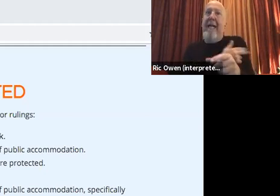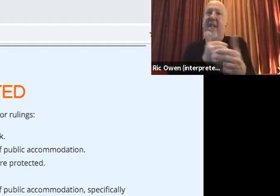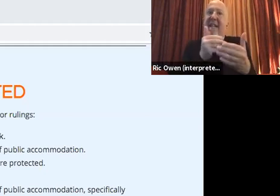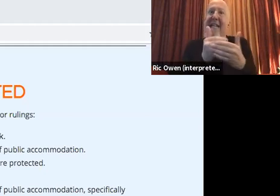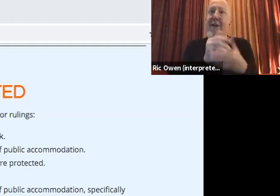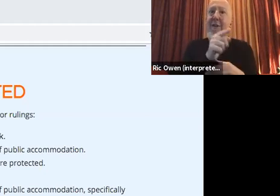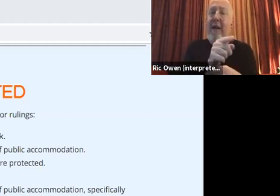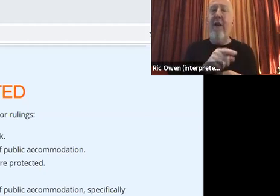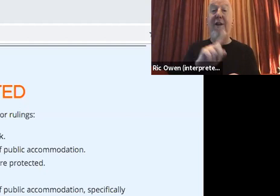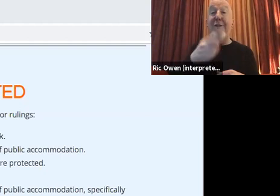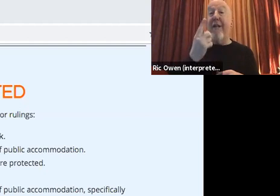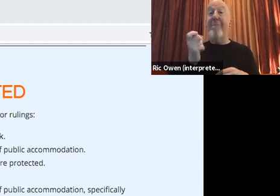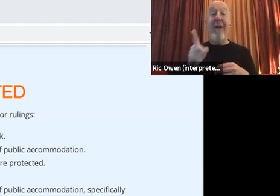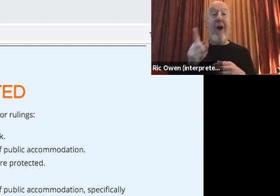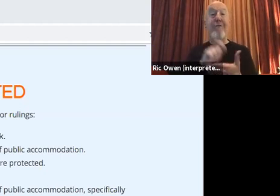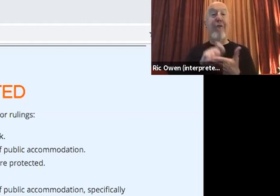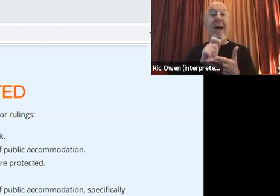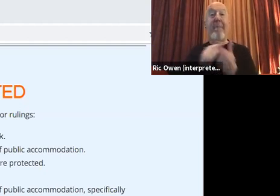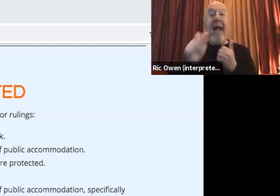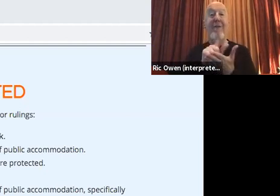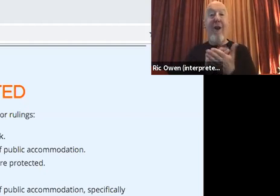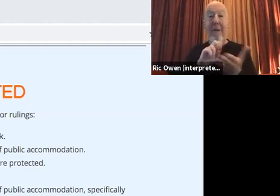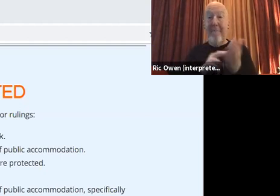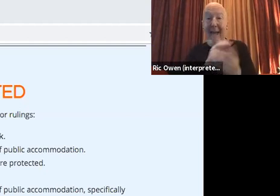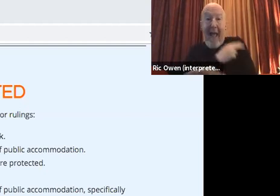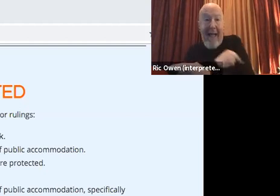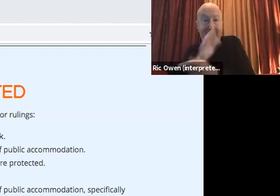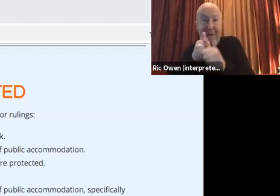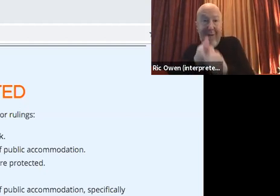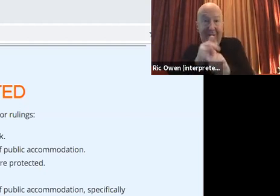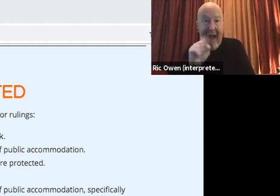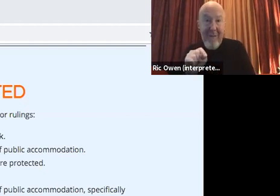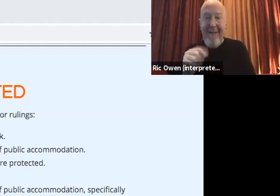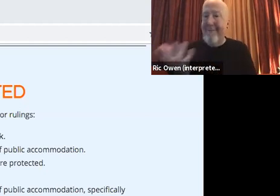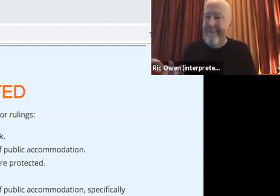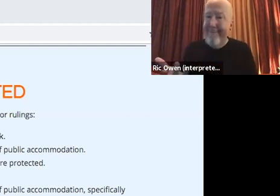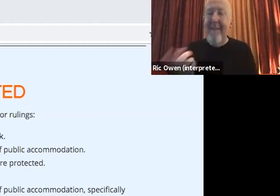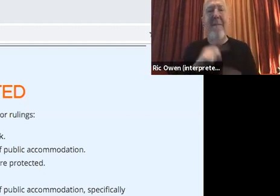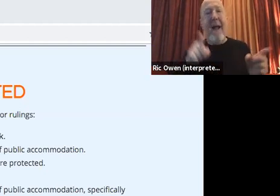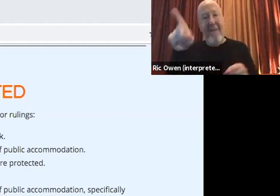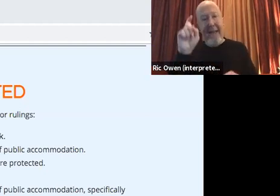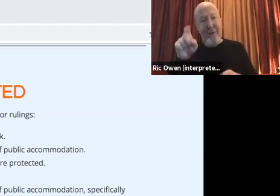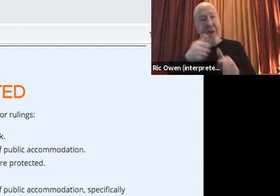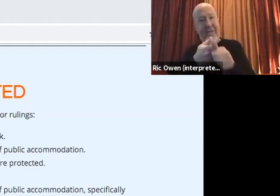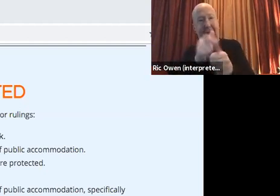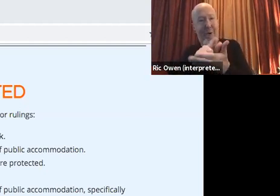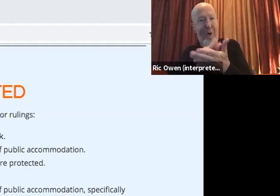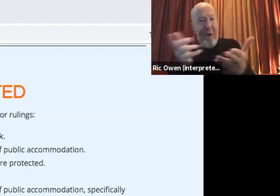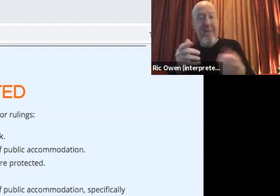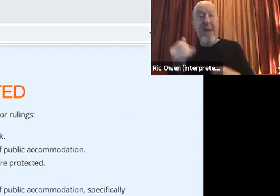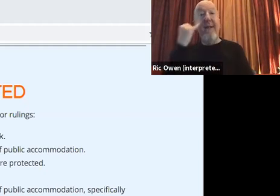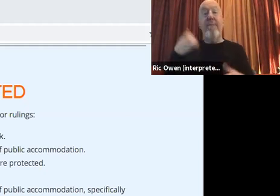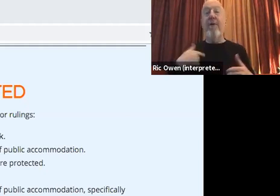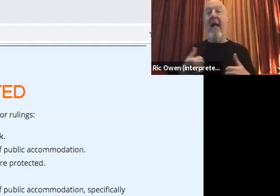a law doesn't mean that the hospital is going to actually follow it, but they really should. So let's say I live in